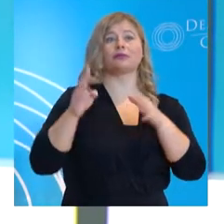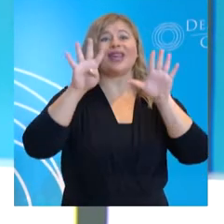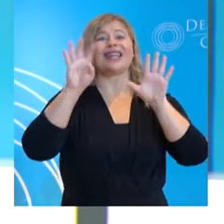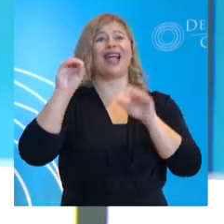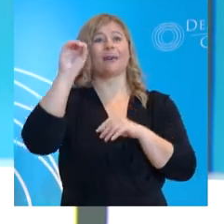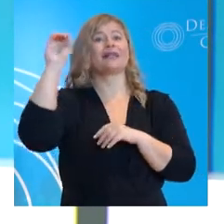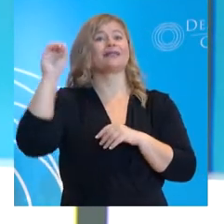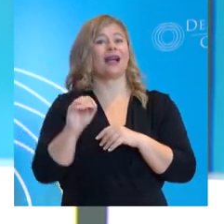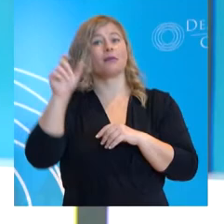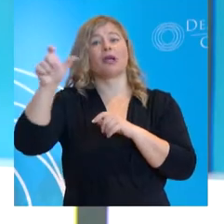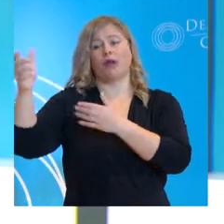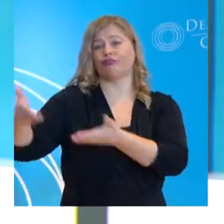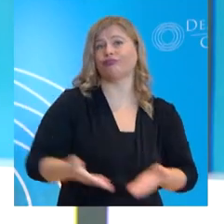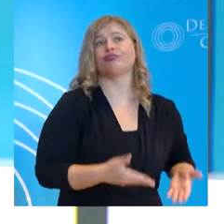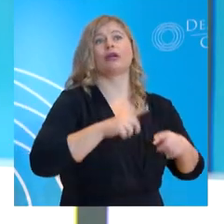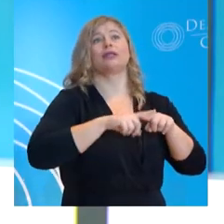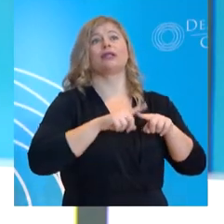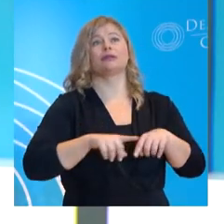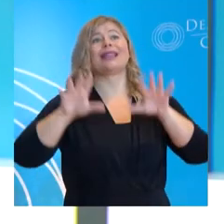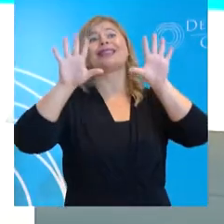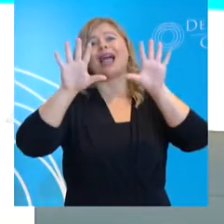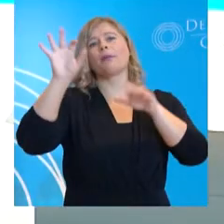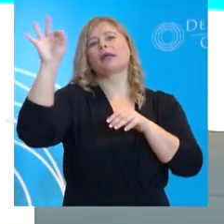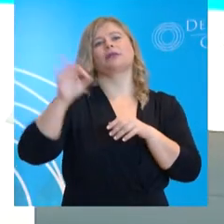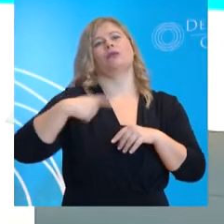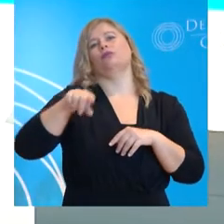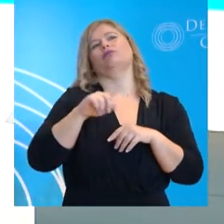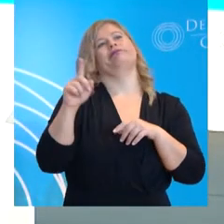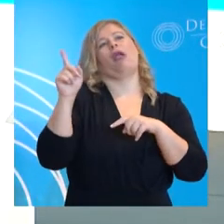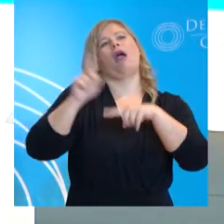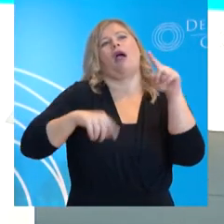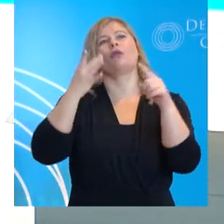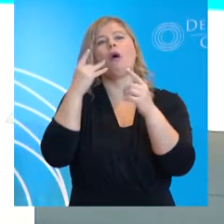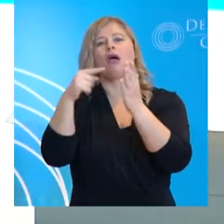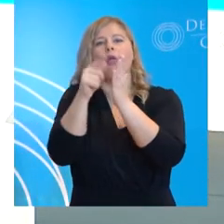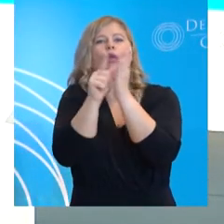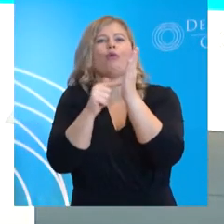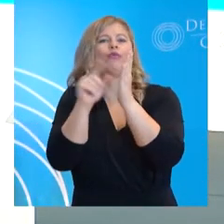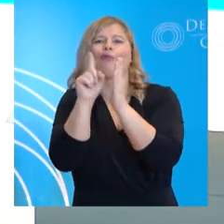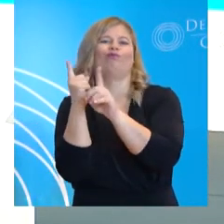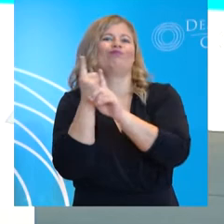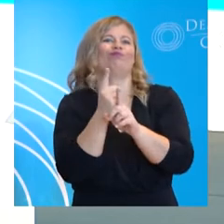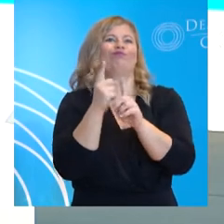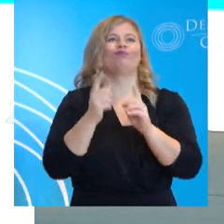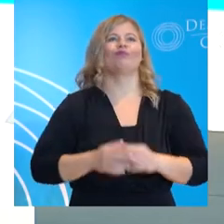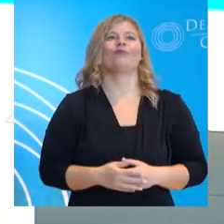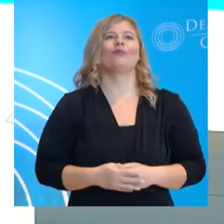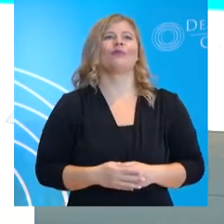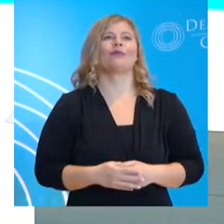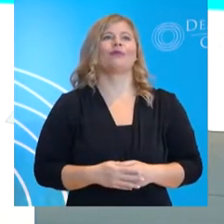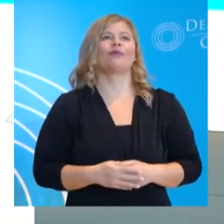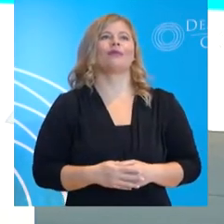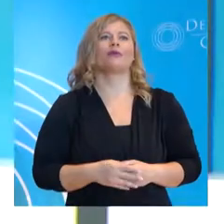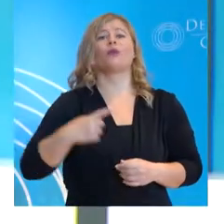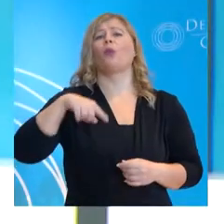that quote-unquote business model. I think Turkey can do more in this direction. They should be able